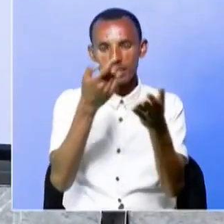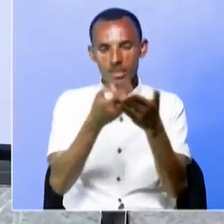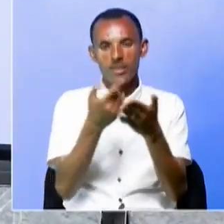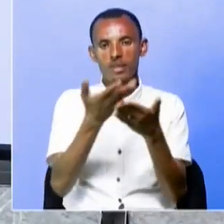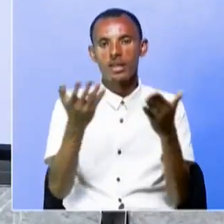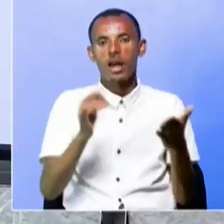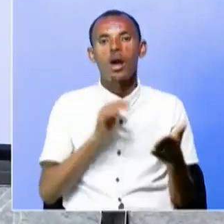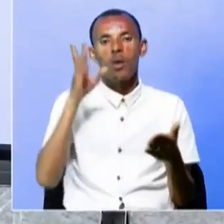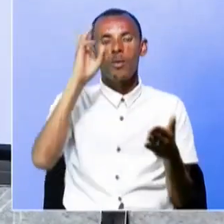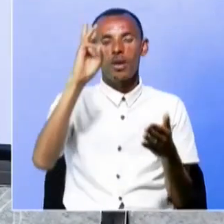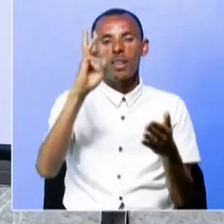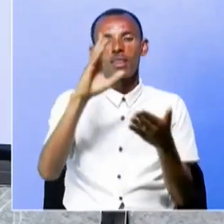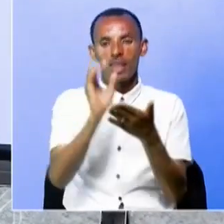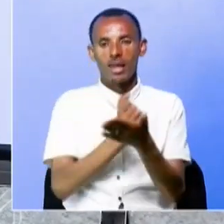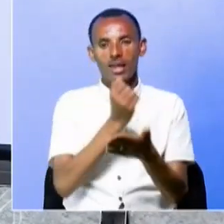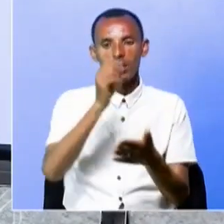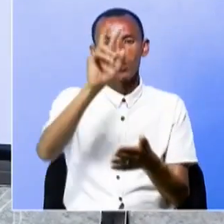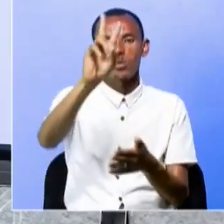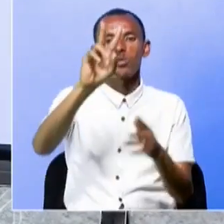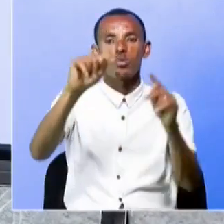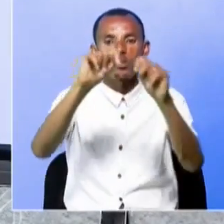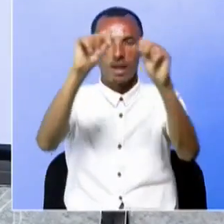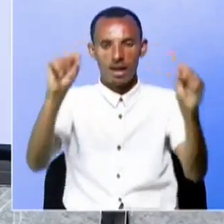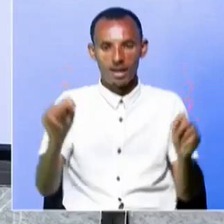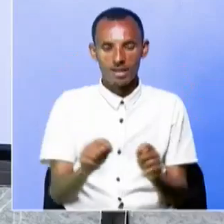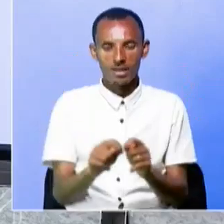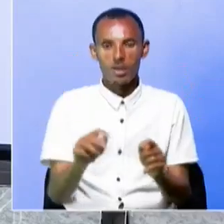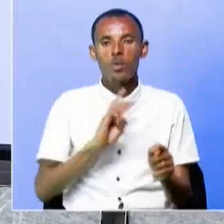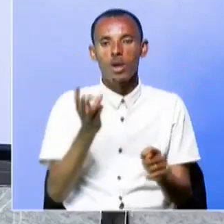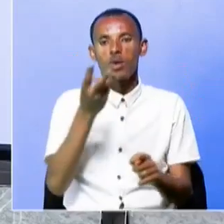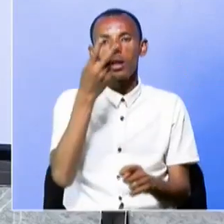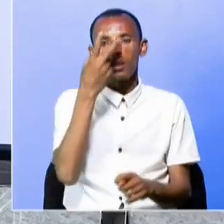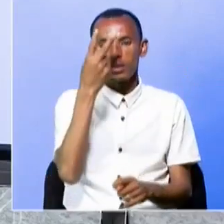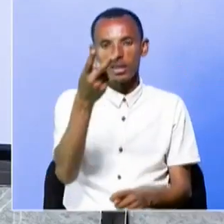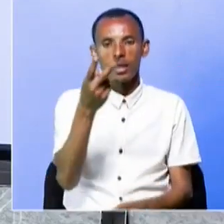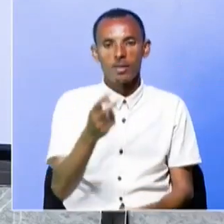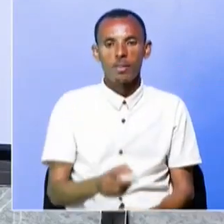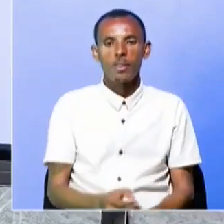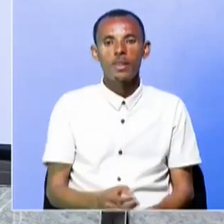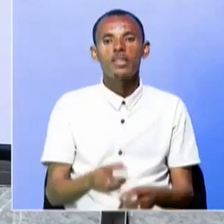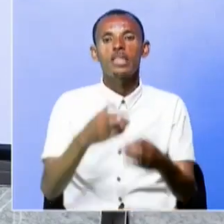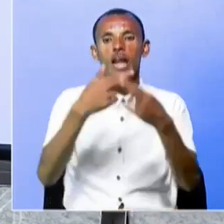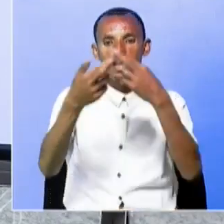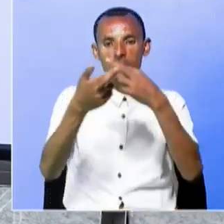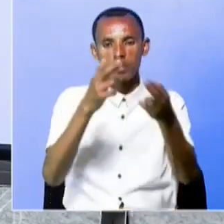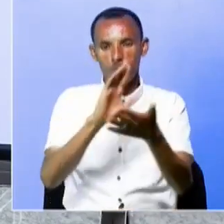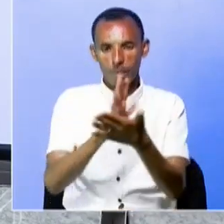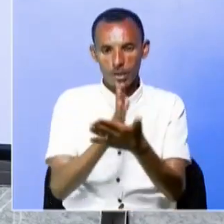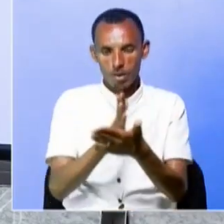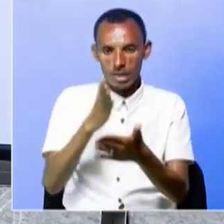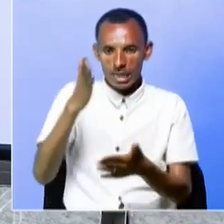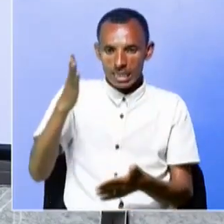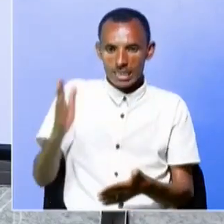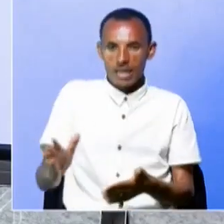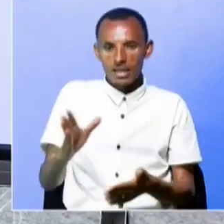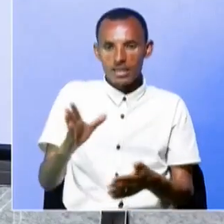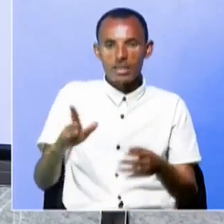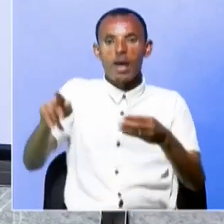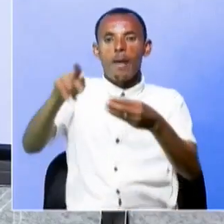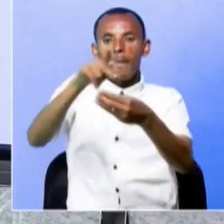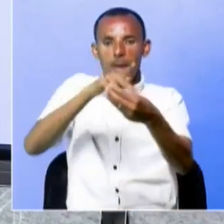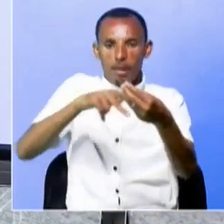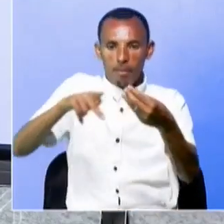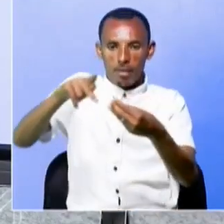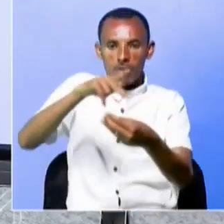take two figures, two triangles, so that we will see the relationship between sides, perimeters,